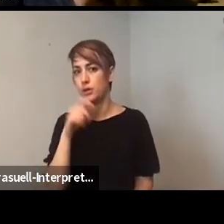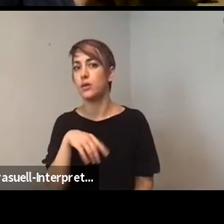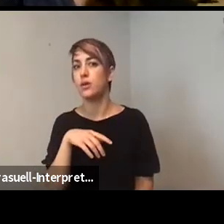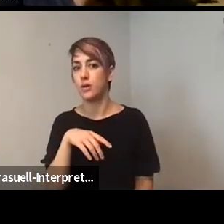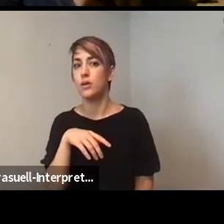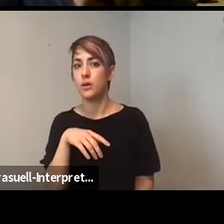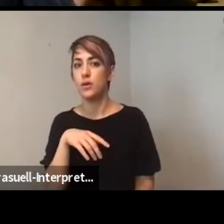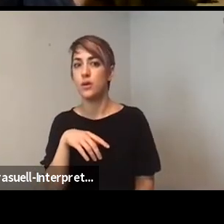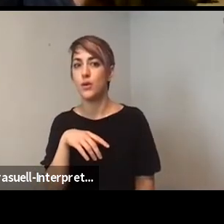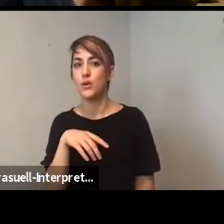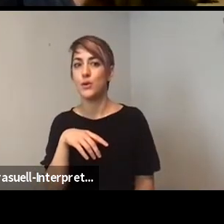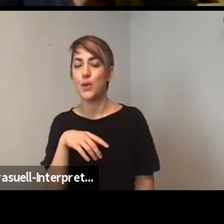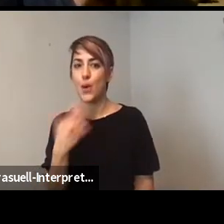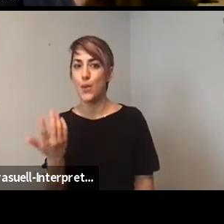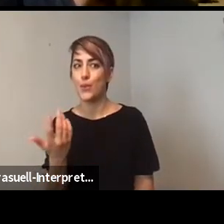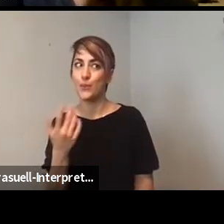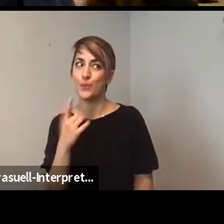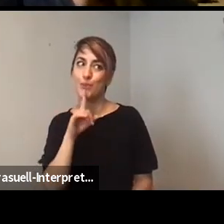start rehearsing.